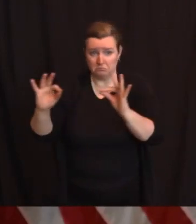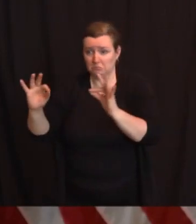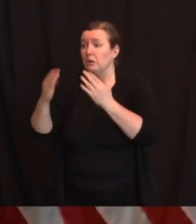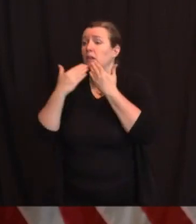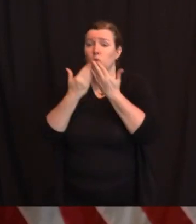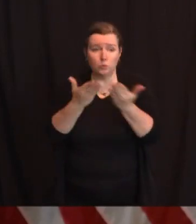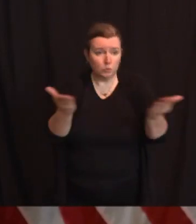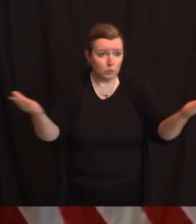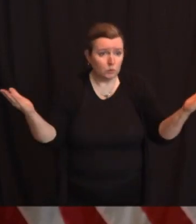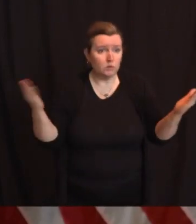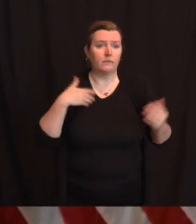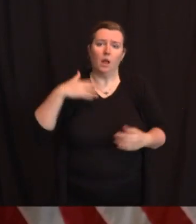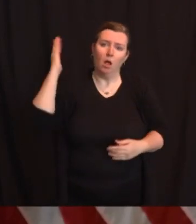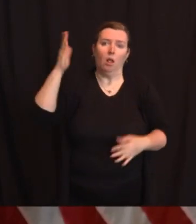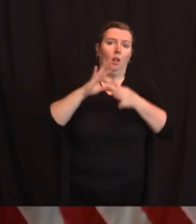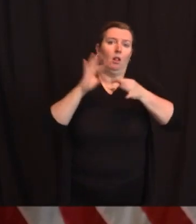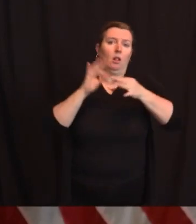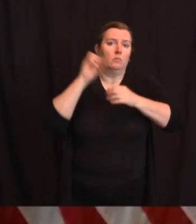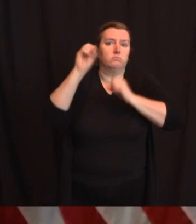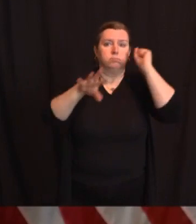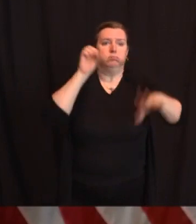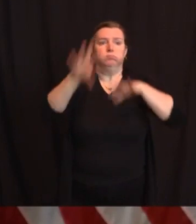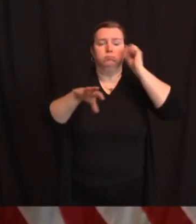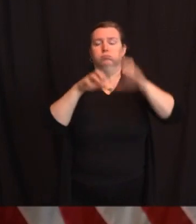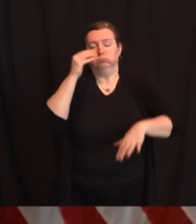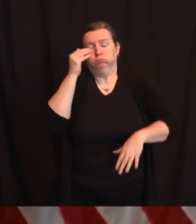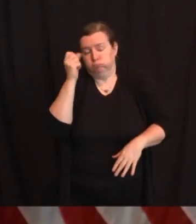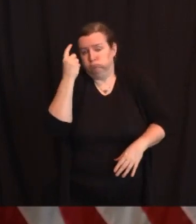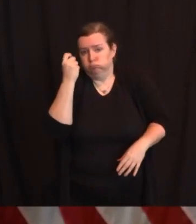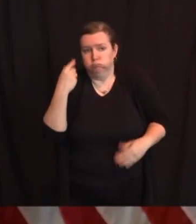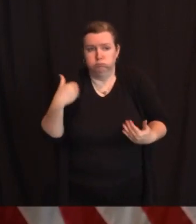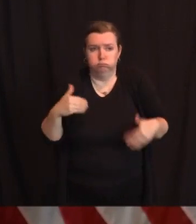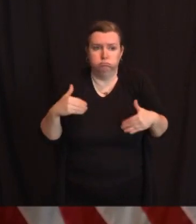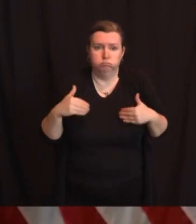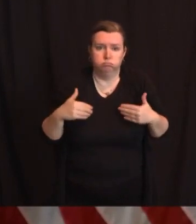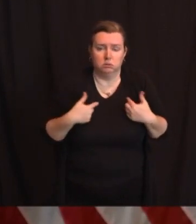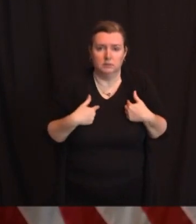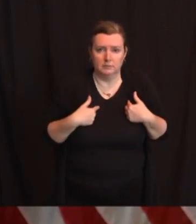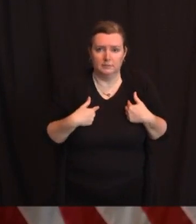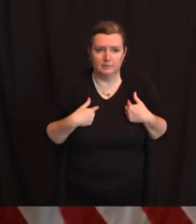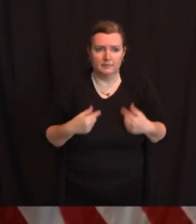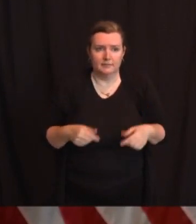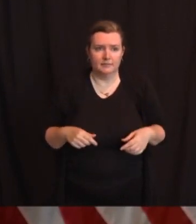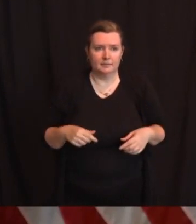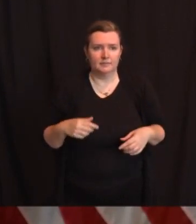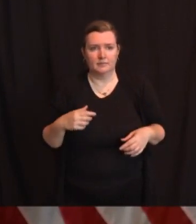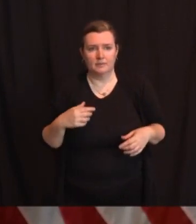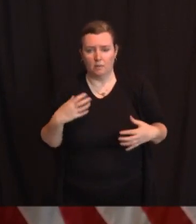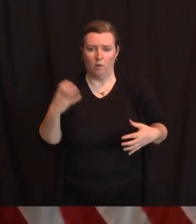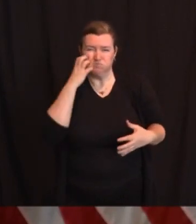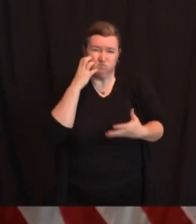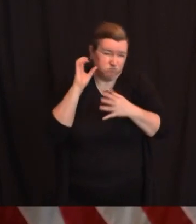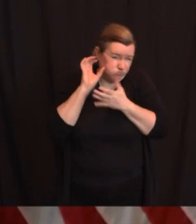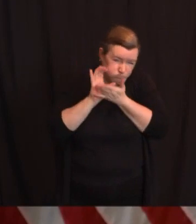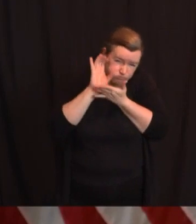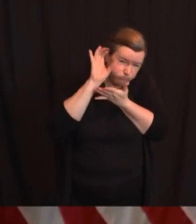there today. I recognize a lot of dense material, especially